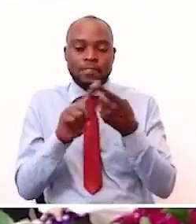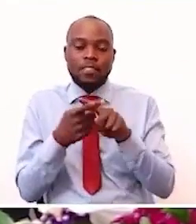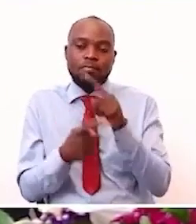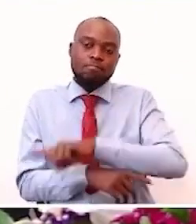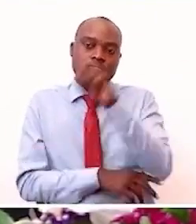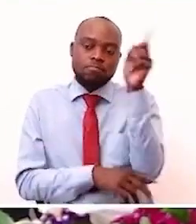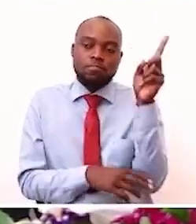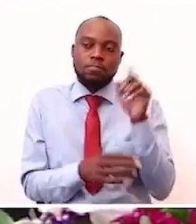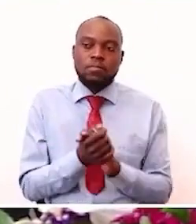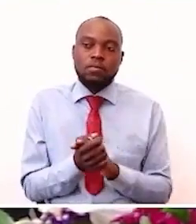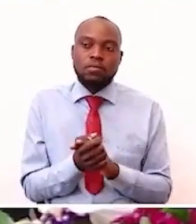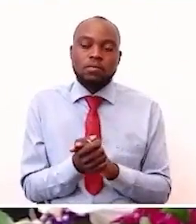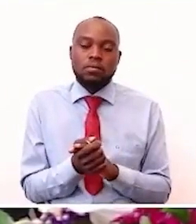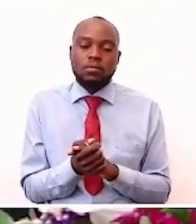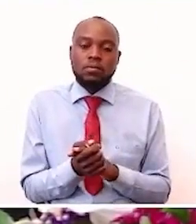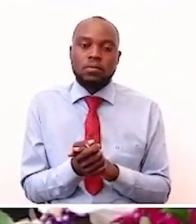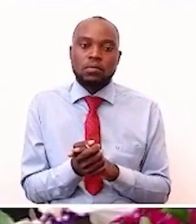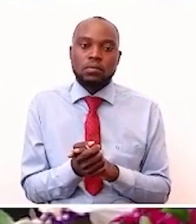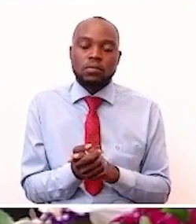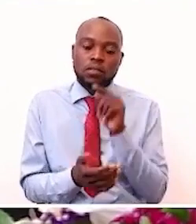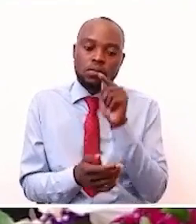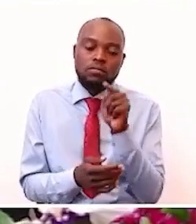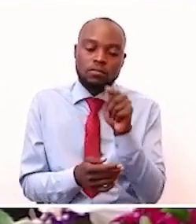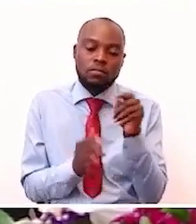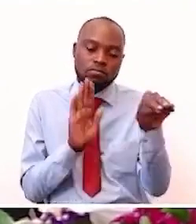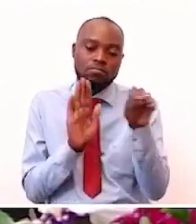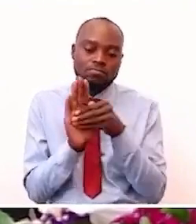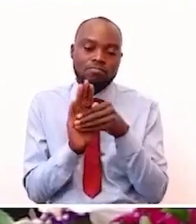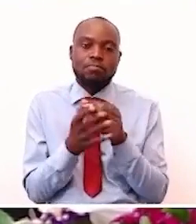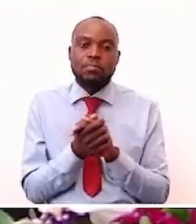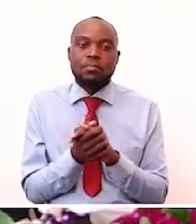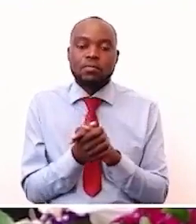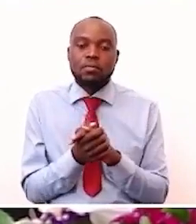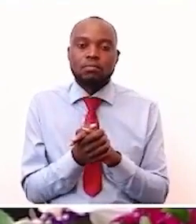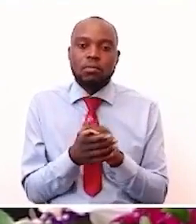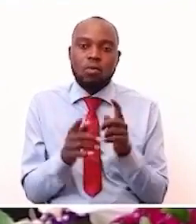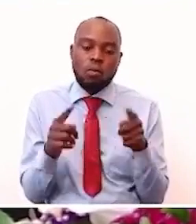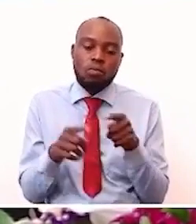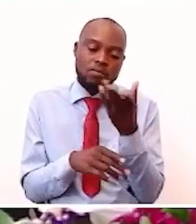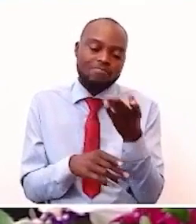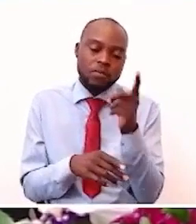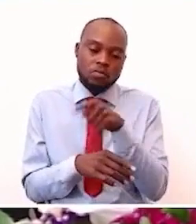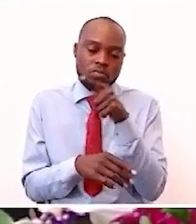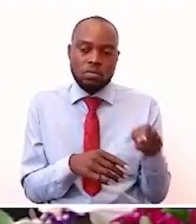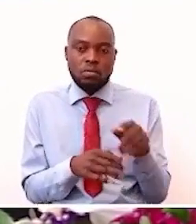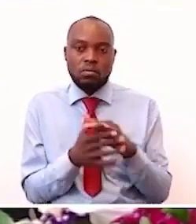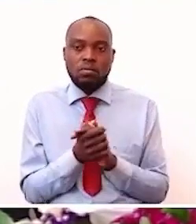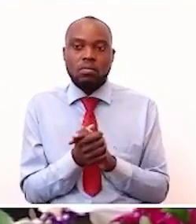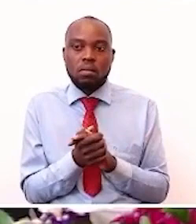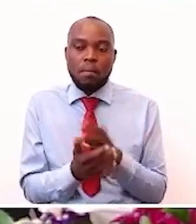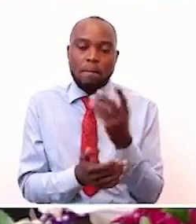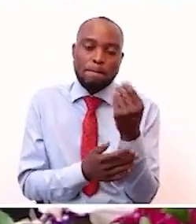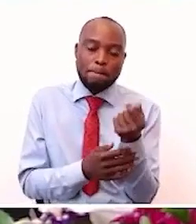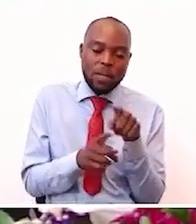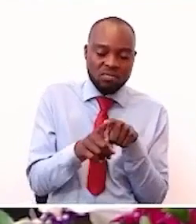are at the heart of our IFFs. There's corporate criminal liability, and there are discrete crimes of corruption, money laundering,